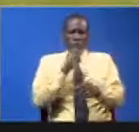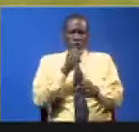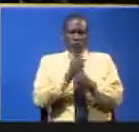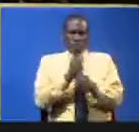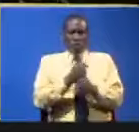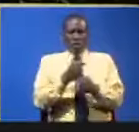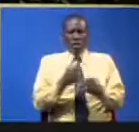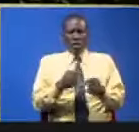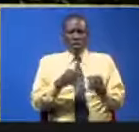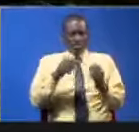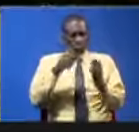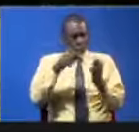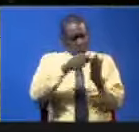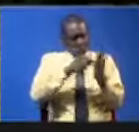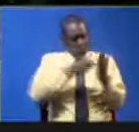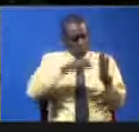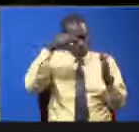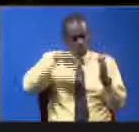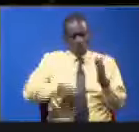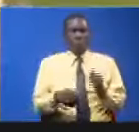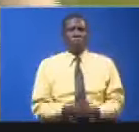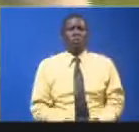time to really work out some of the details.